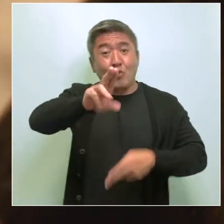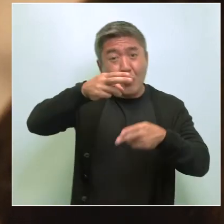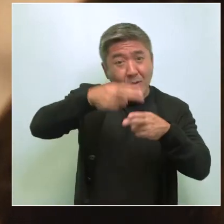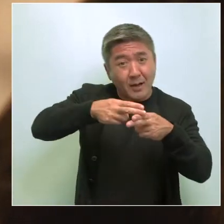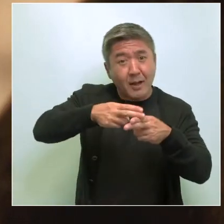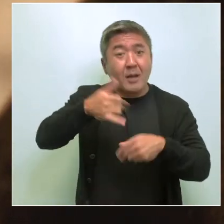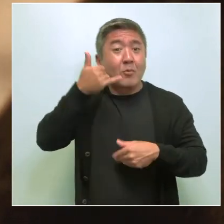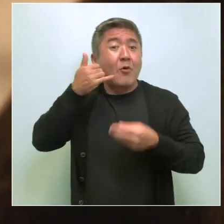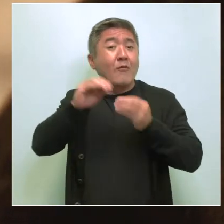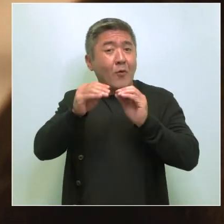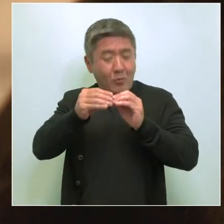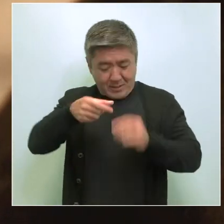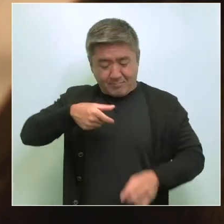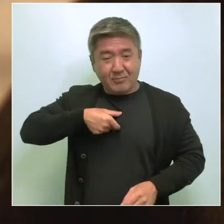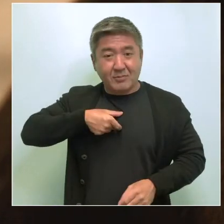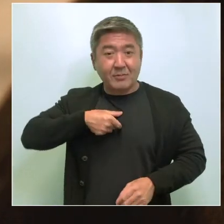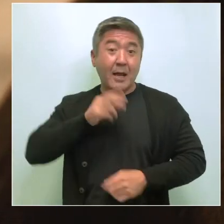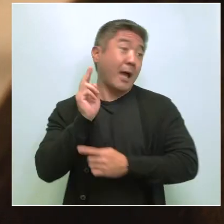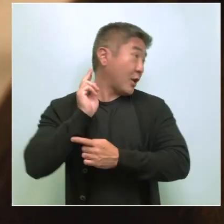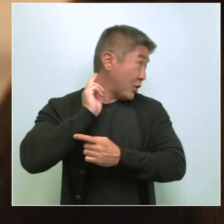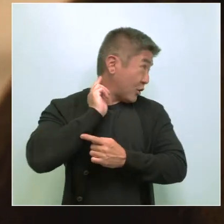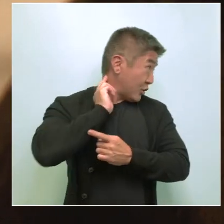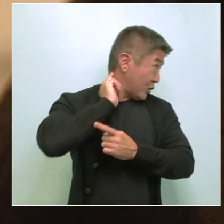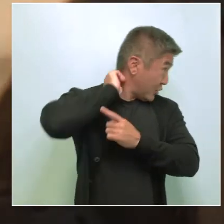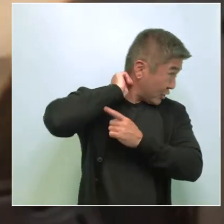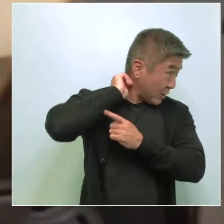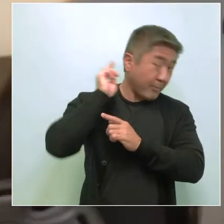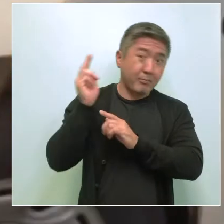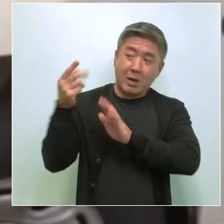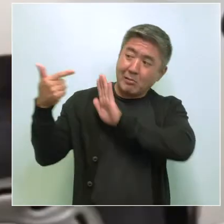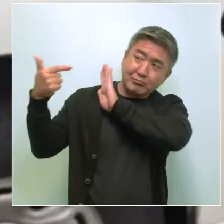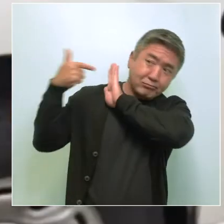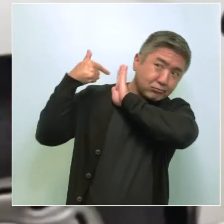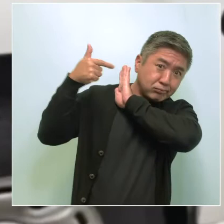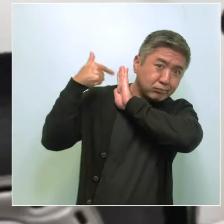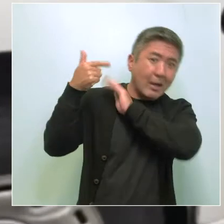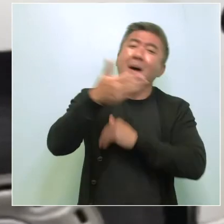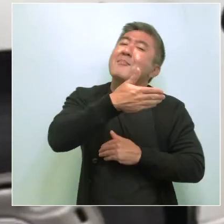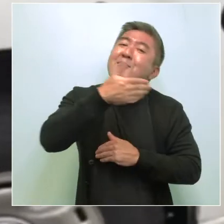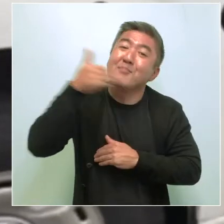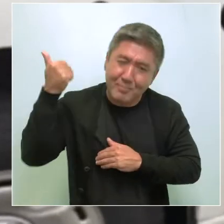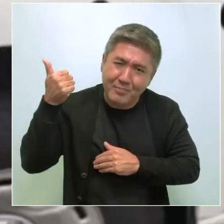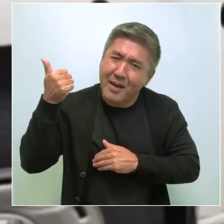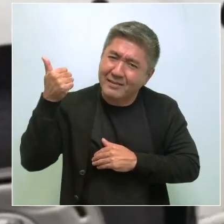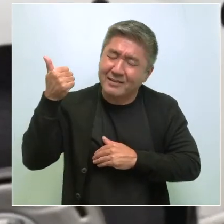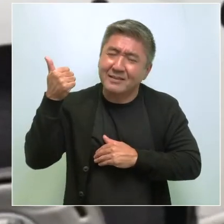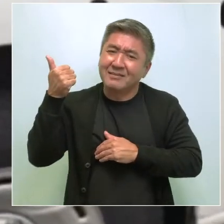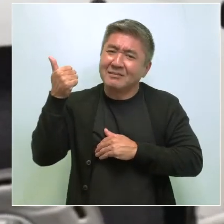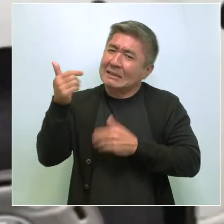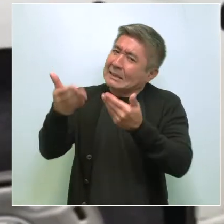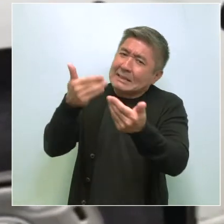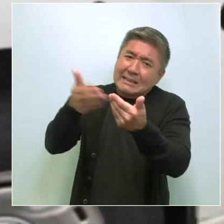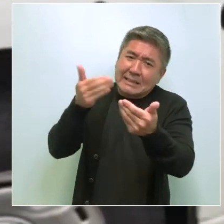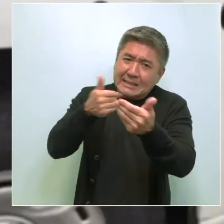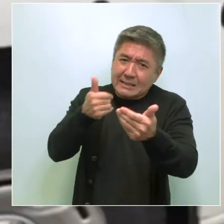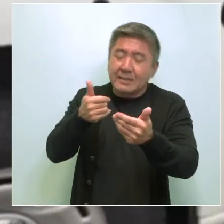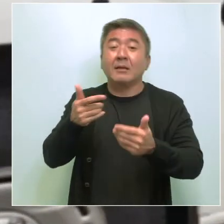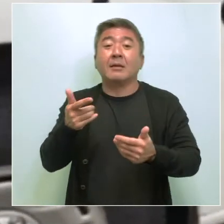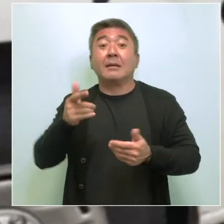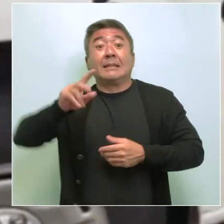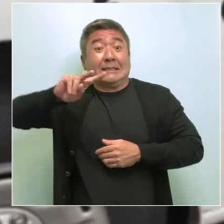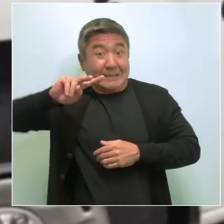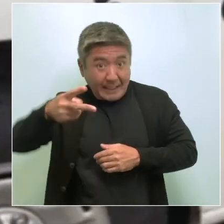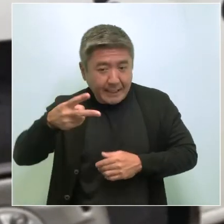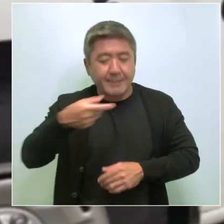your name and your phone number, your first name and your phone number. It is easier for people than having to take a dog and get it scanned. So ultimately, have a microchip